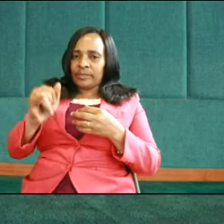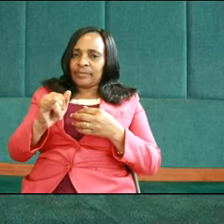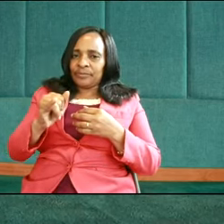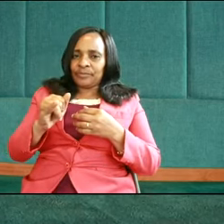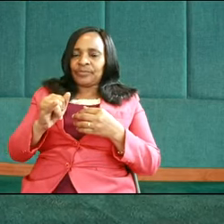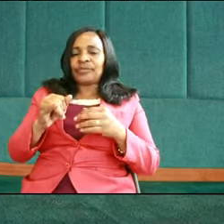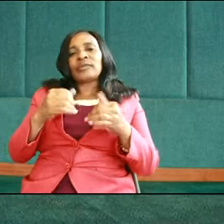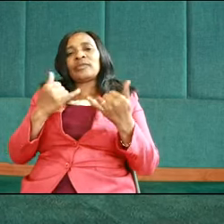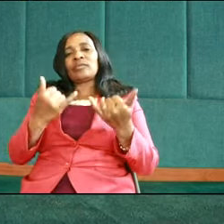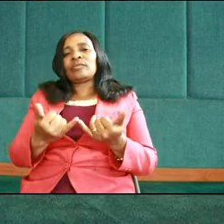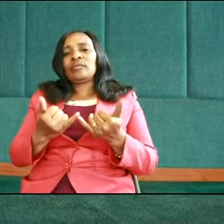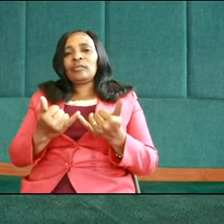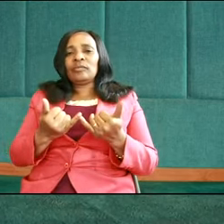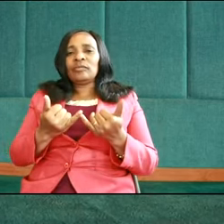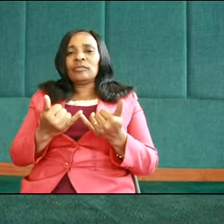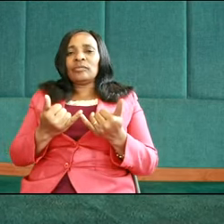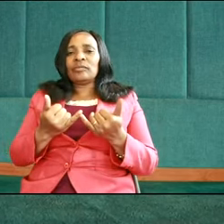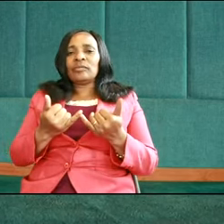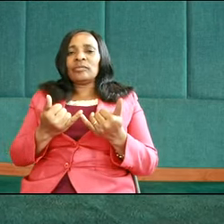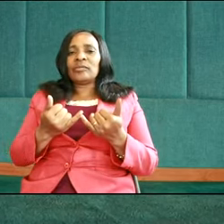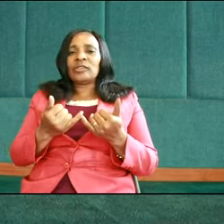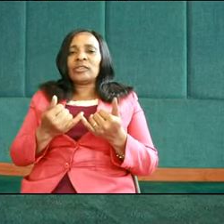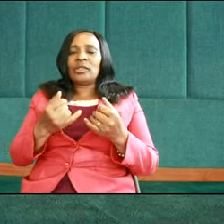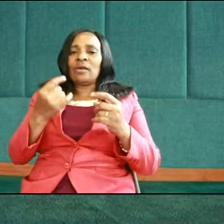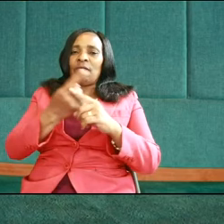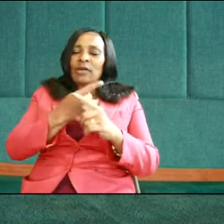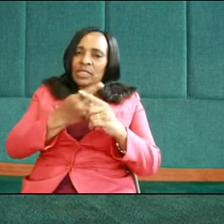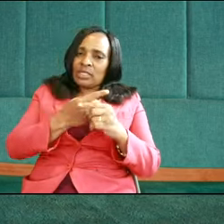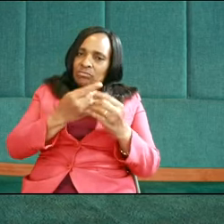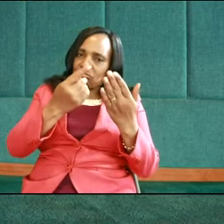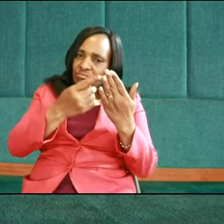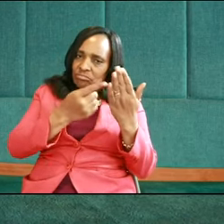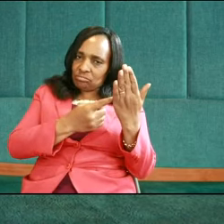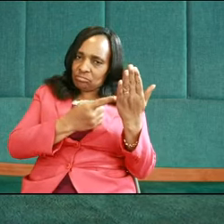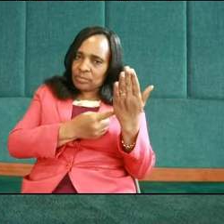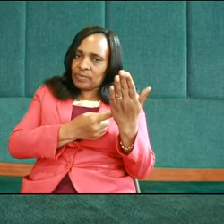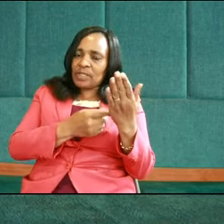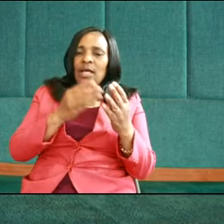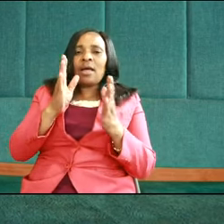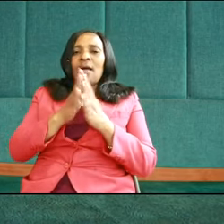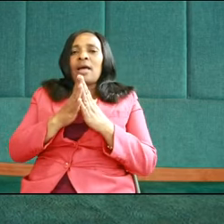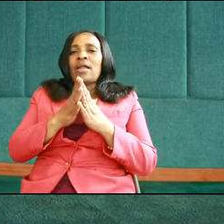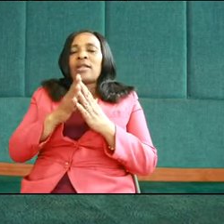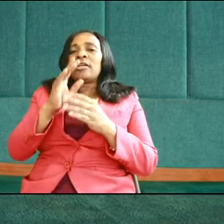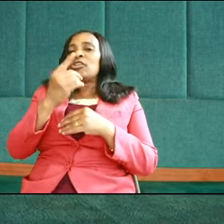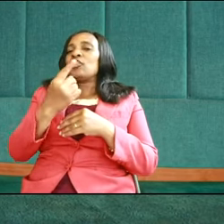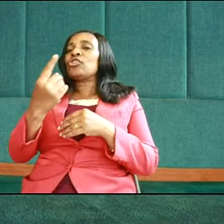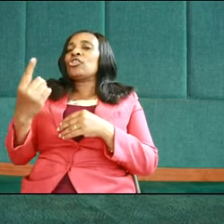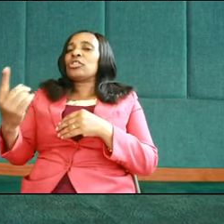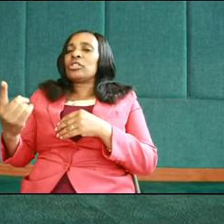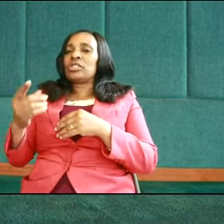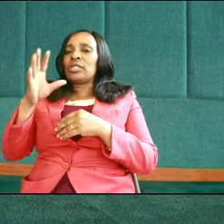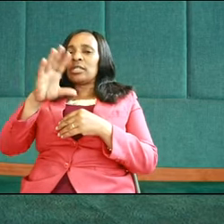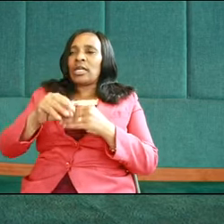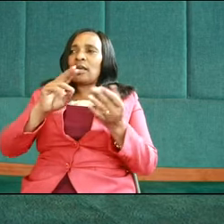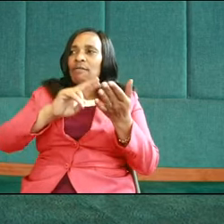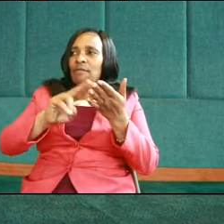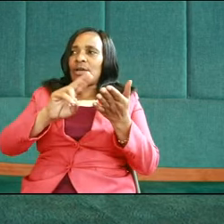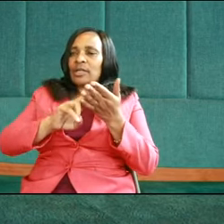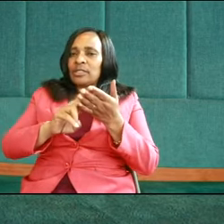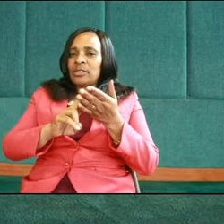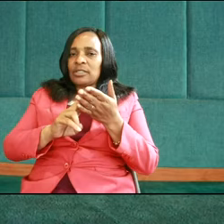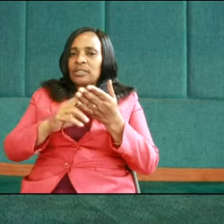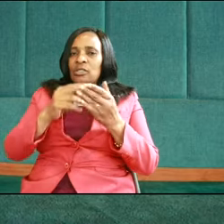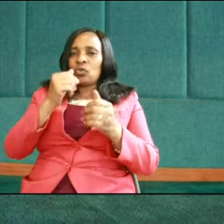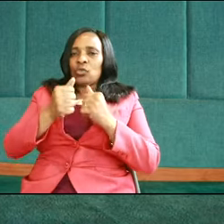Okay, so in the different verses, and we'll each pick a verse, and